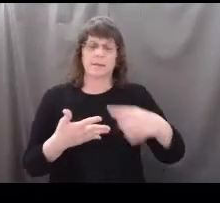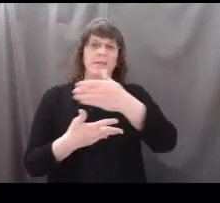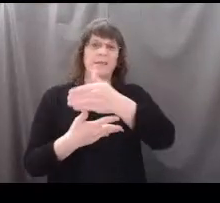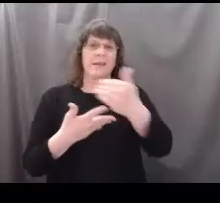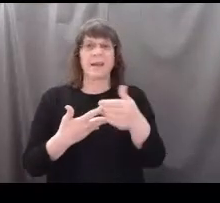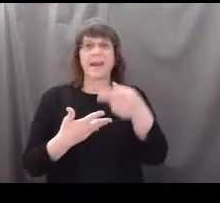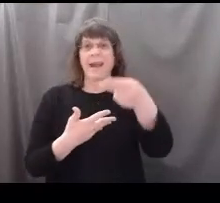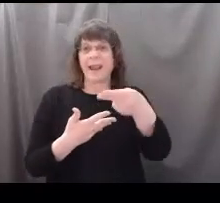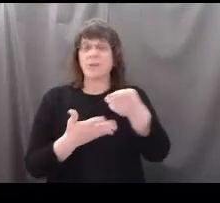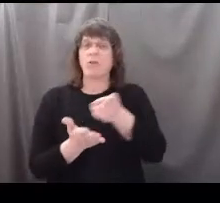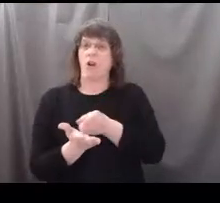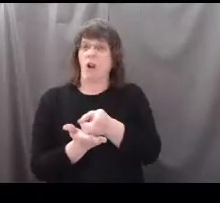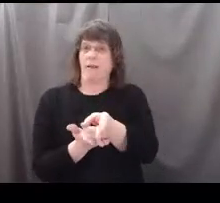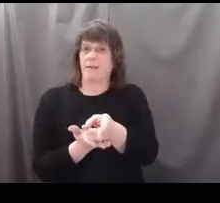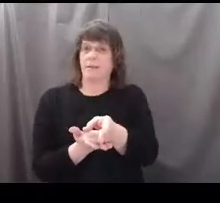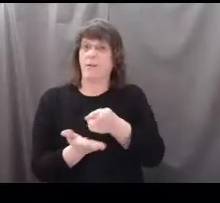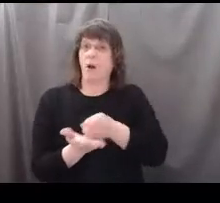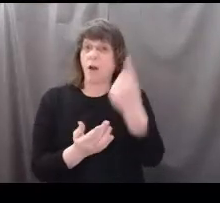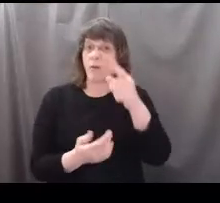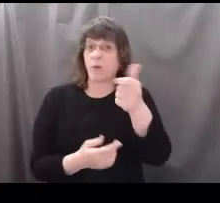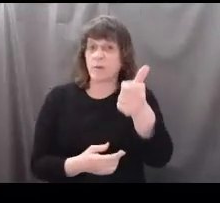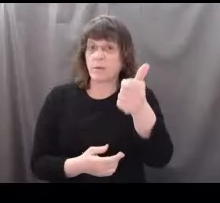to ourselves